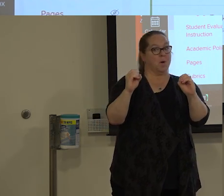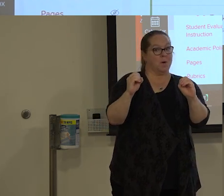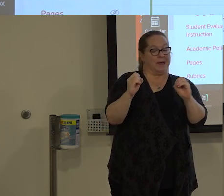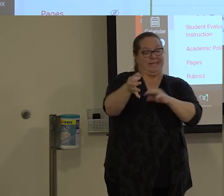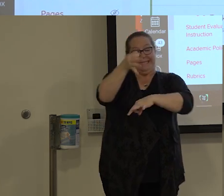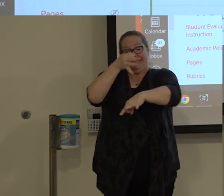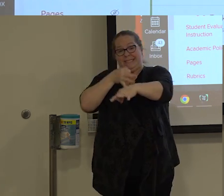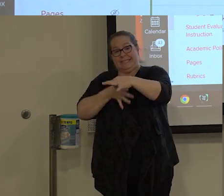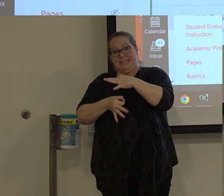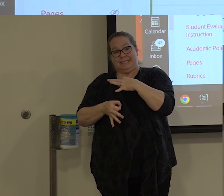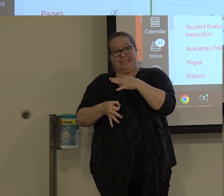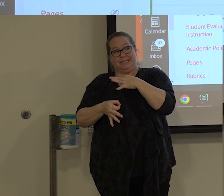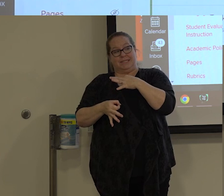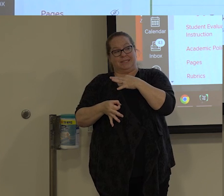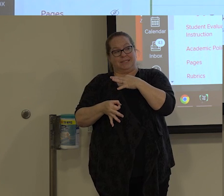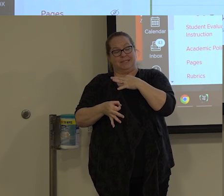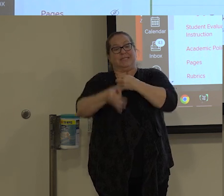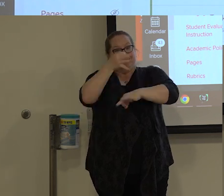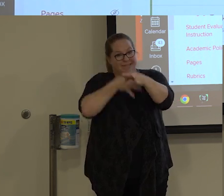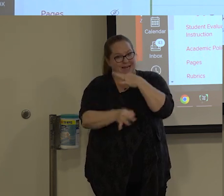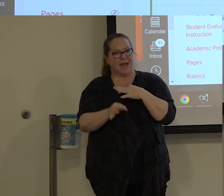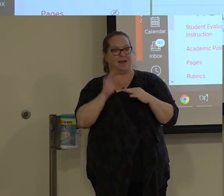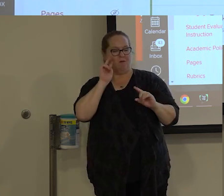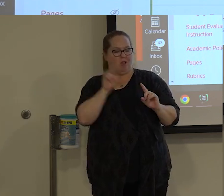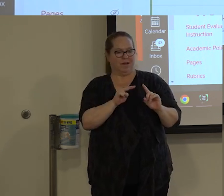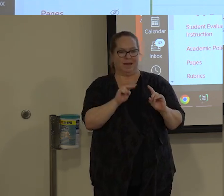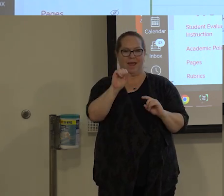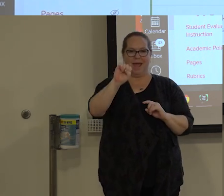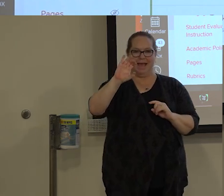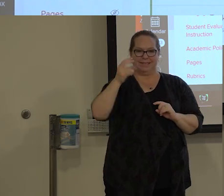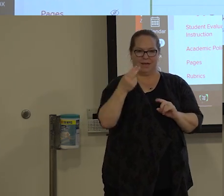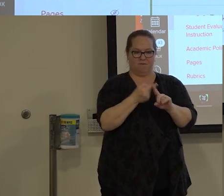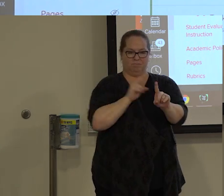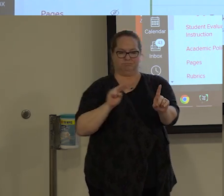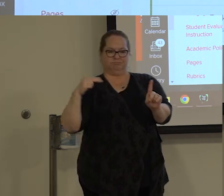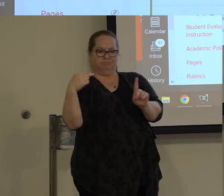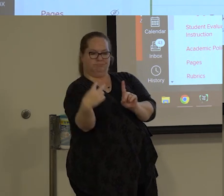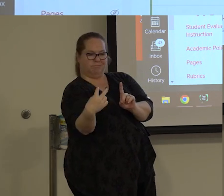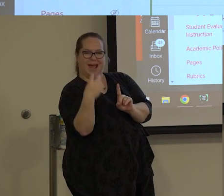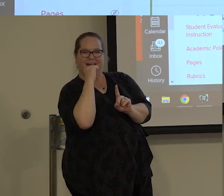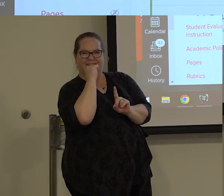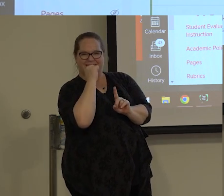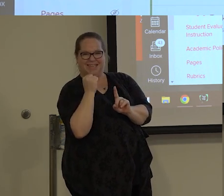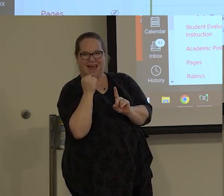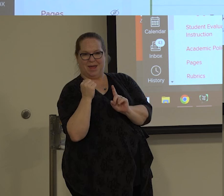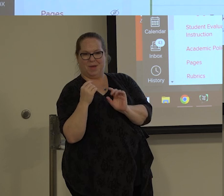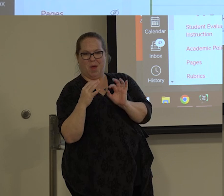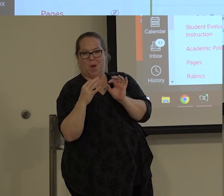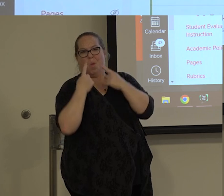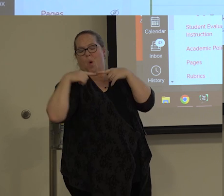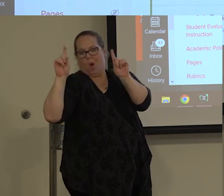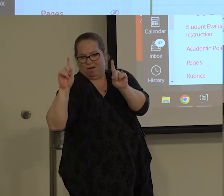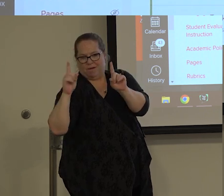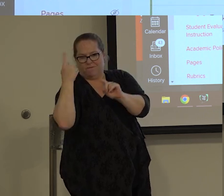rather than rather than looking at the asynchronous mode from the point of view of that it's not something that will work for foreign language